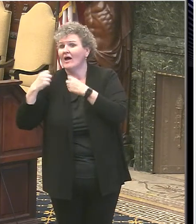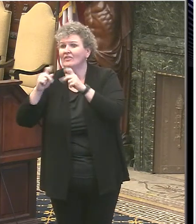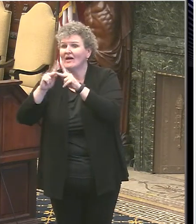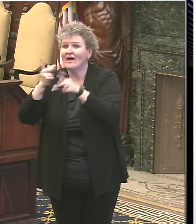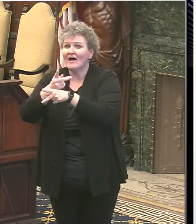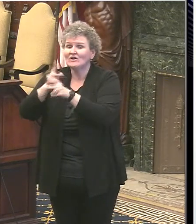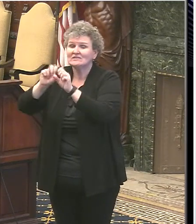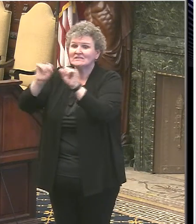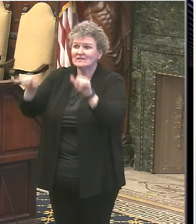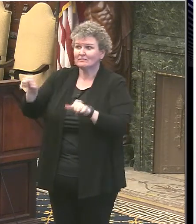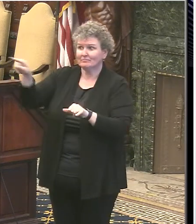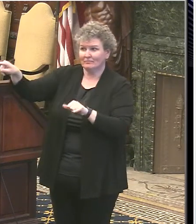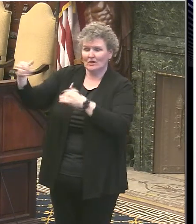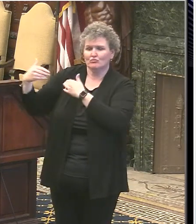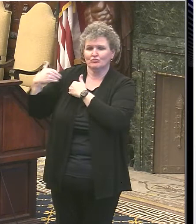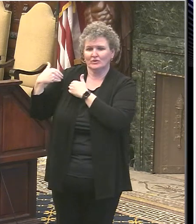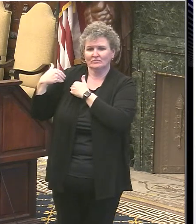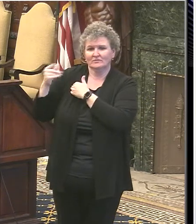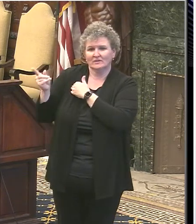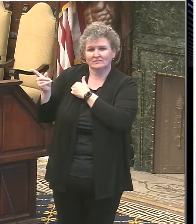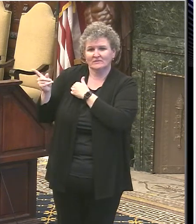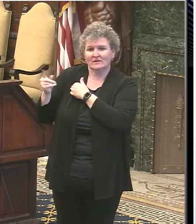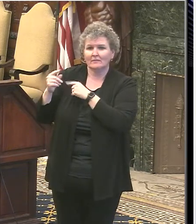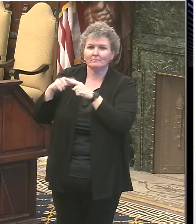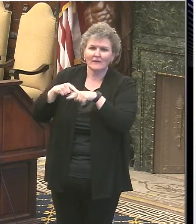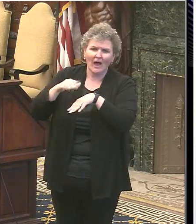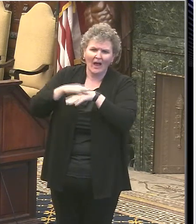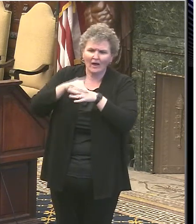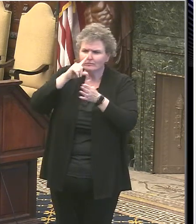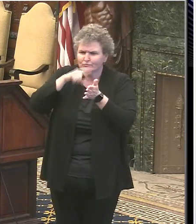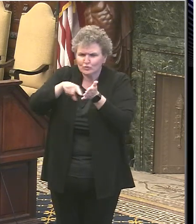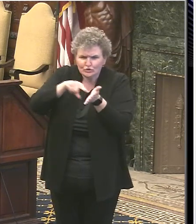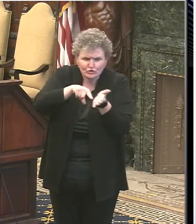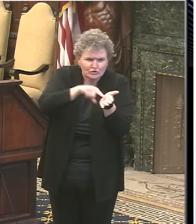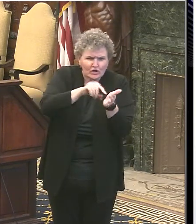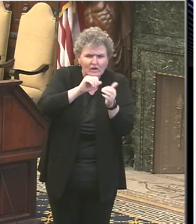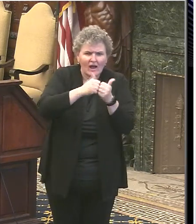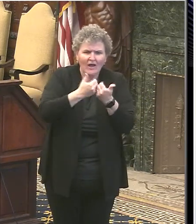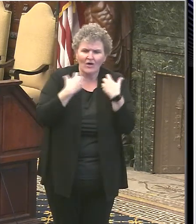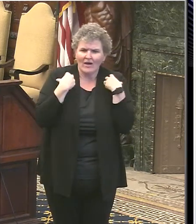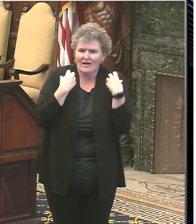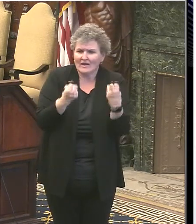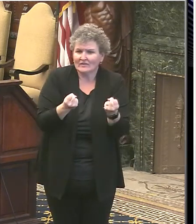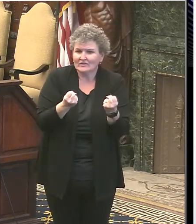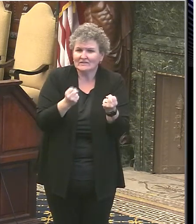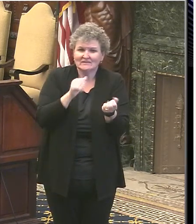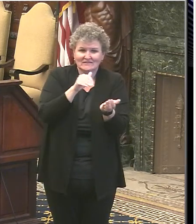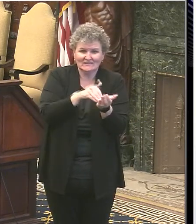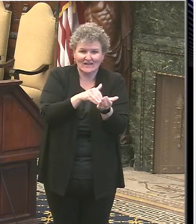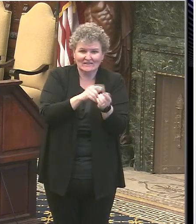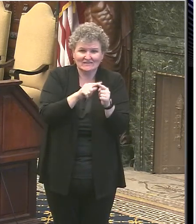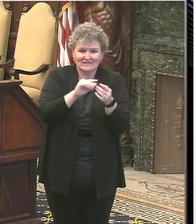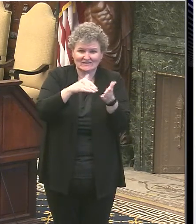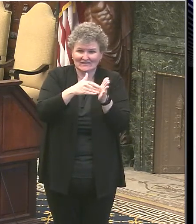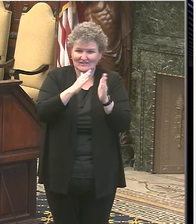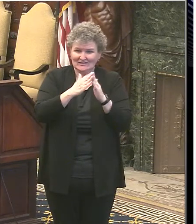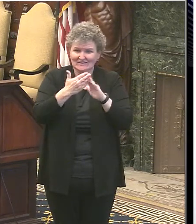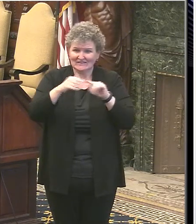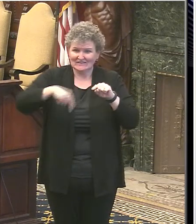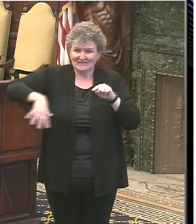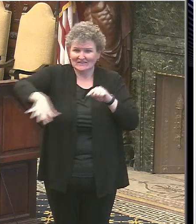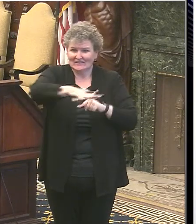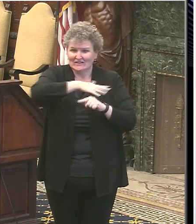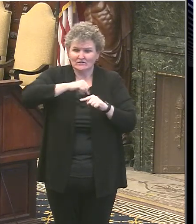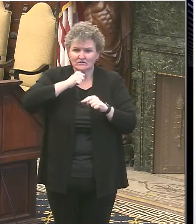studies being done by some of the researchers in the health centers in the city, but we in the health department are not tracking